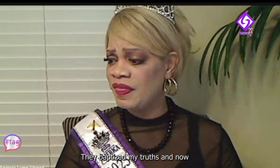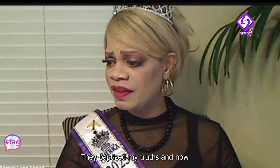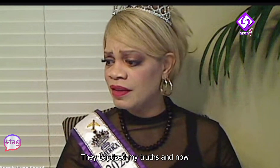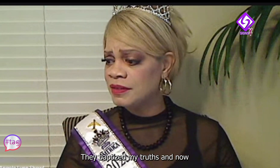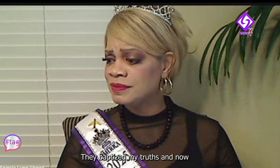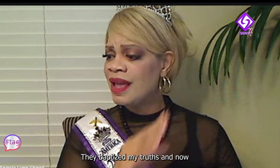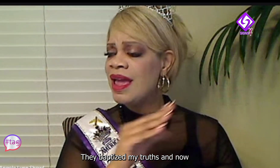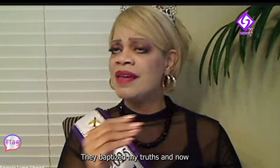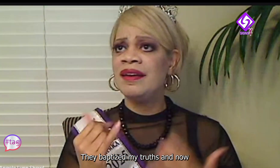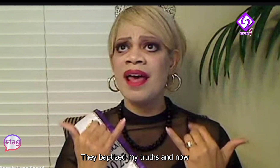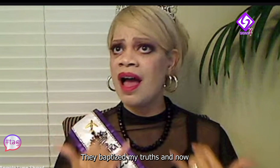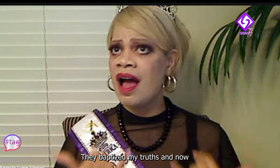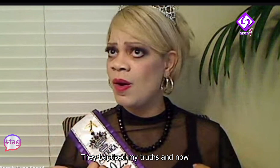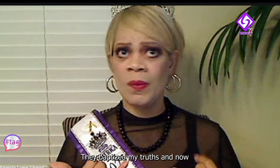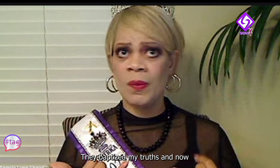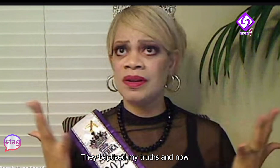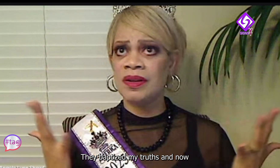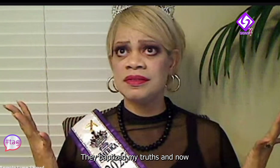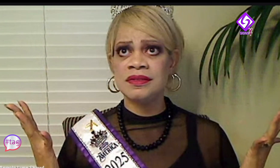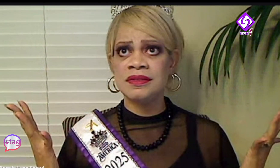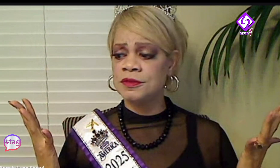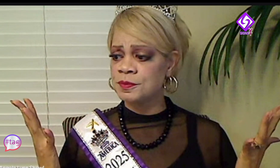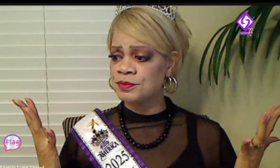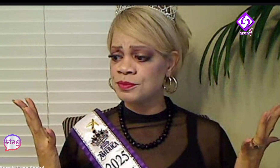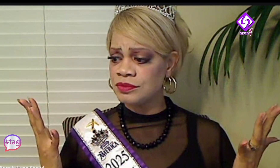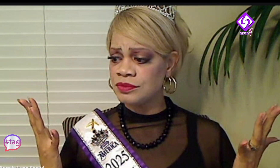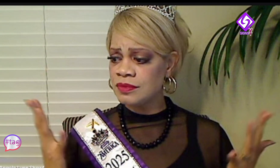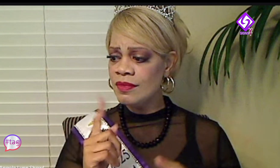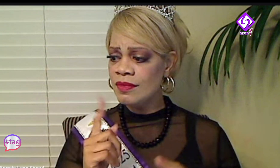They baptized my truth. And now